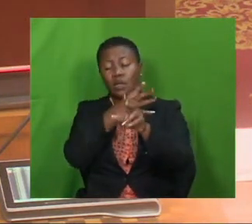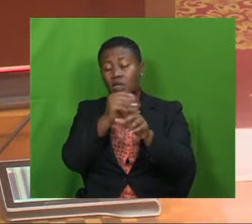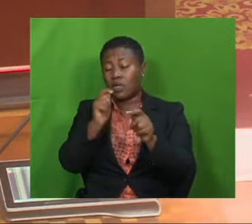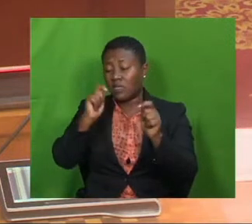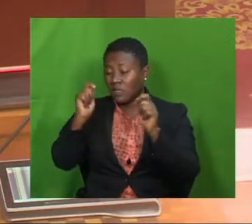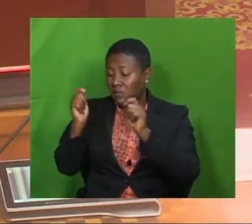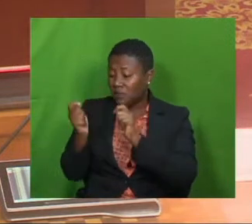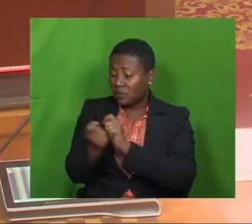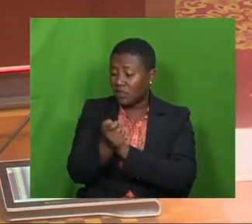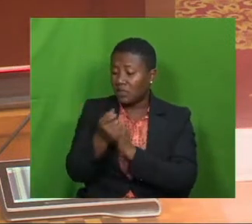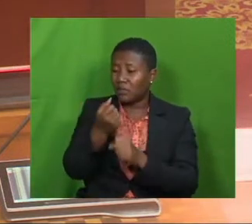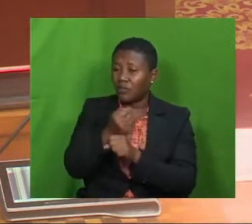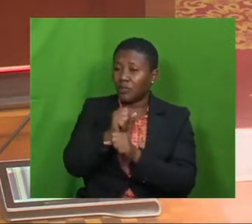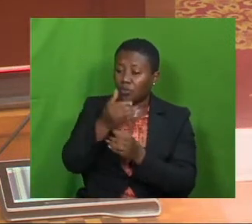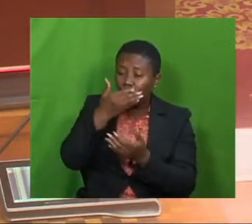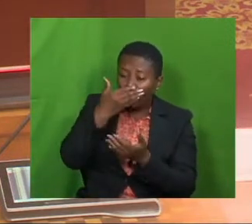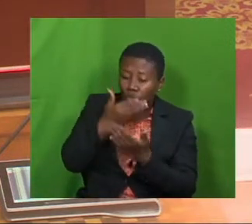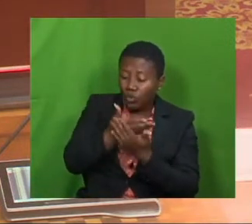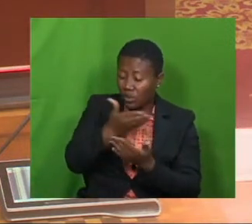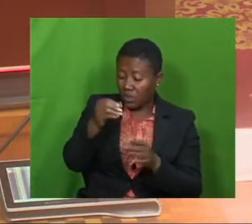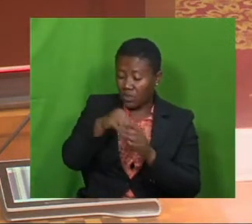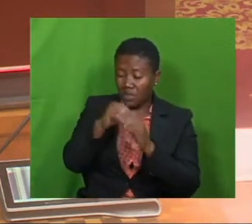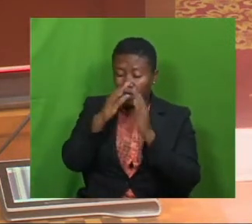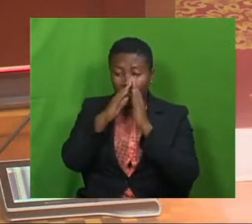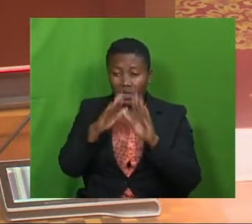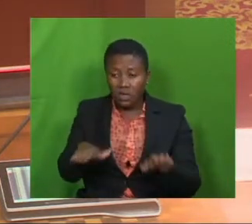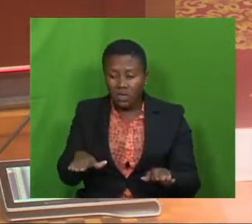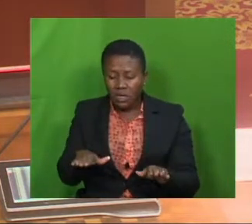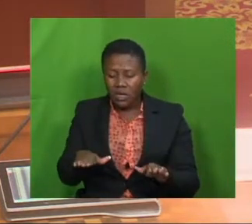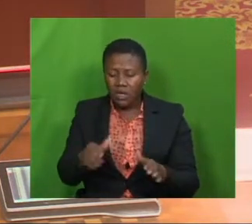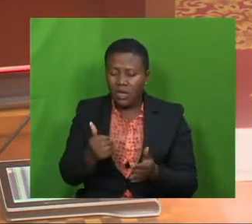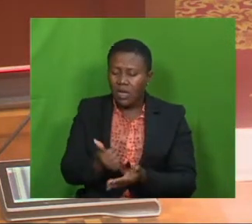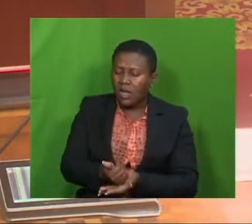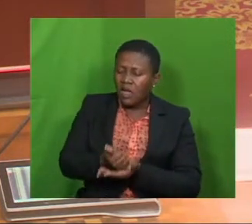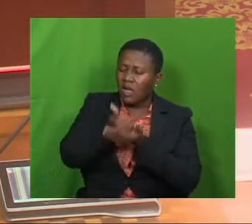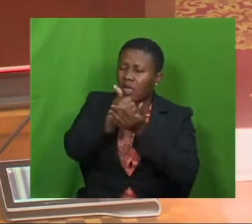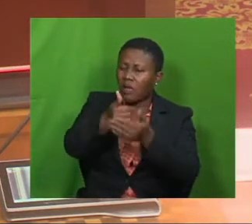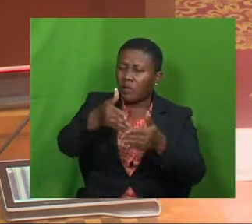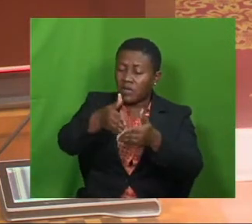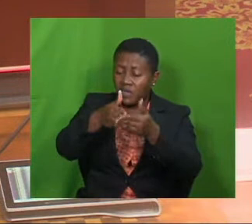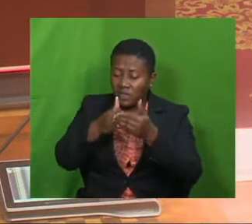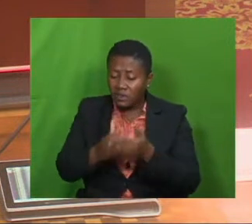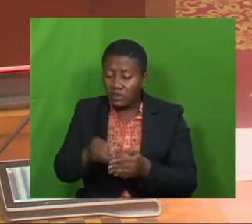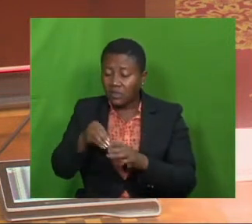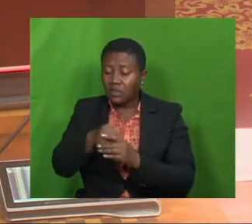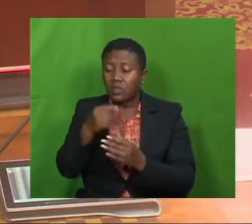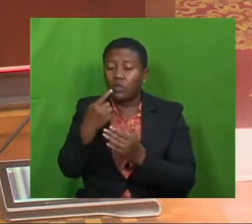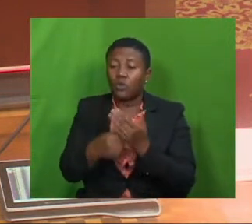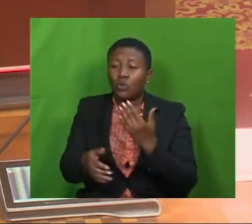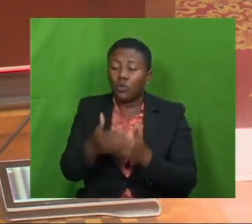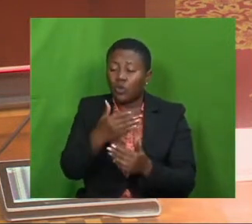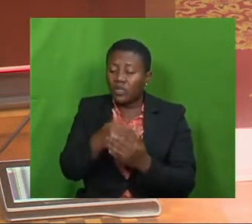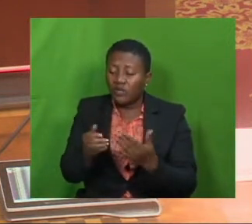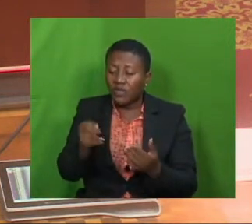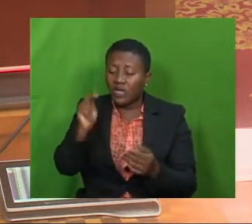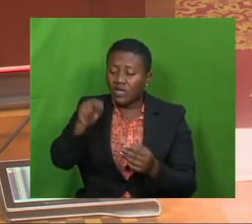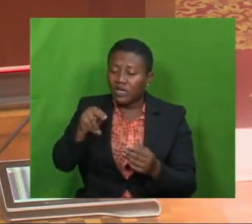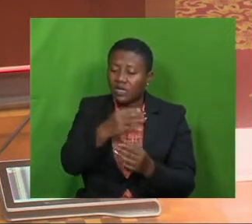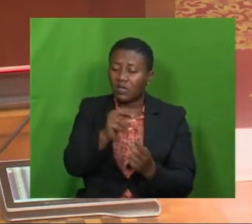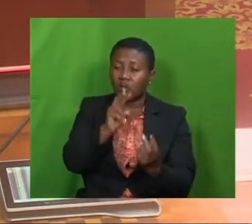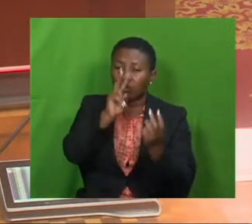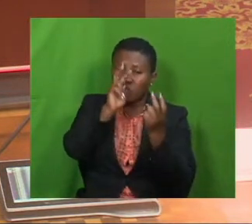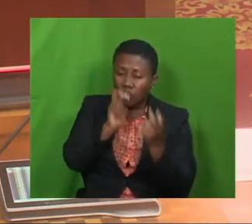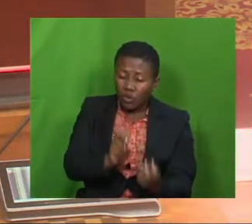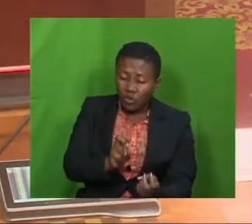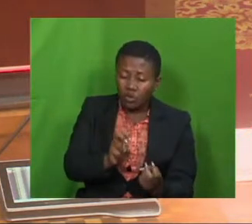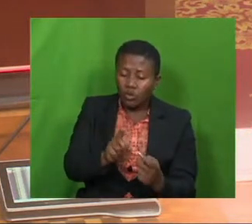sanctity of this august house by assisting leadership in our quest to constantly engage in the spirit of consensus